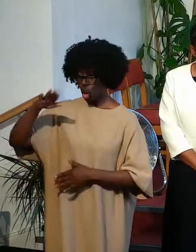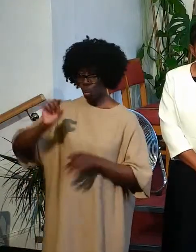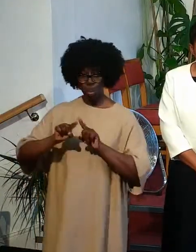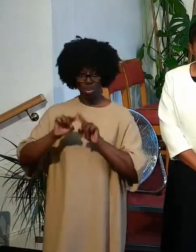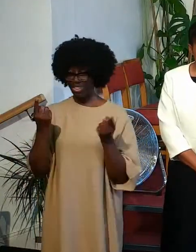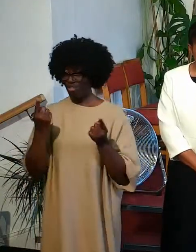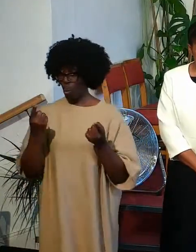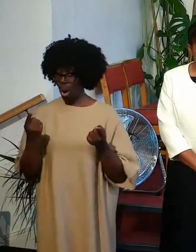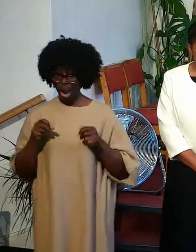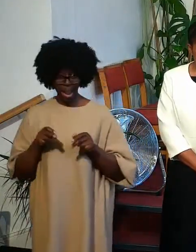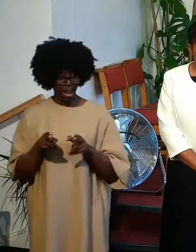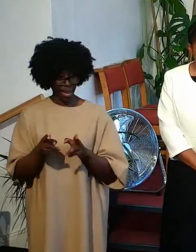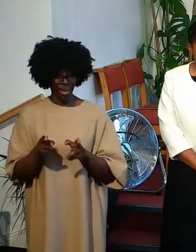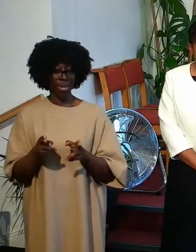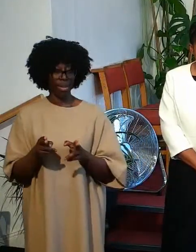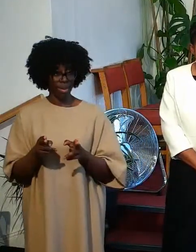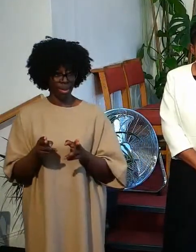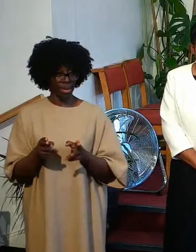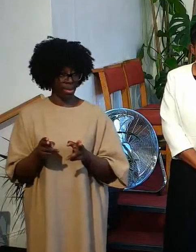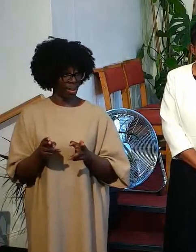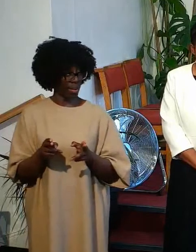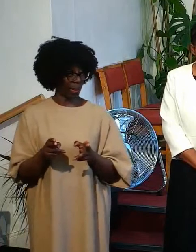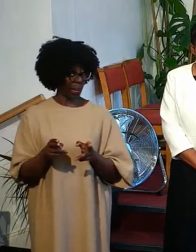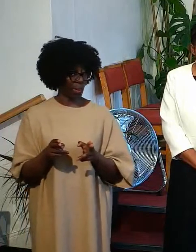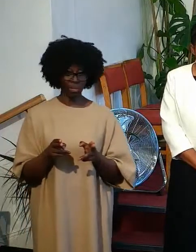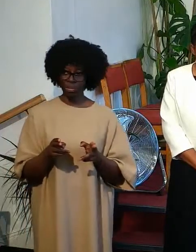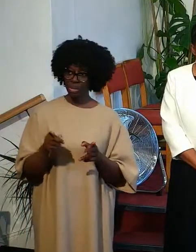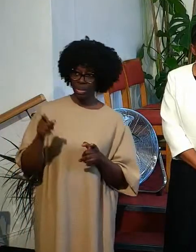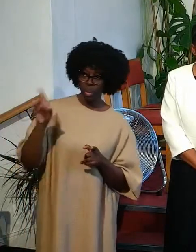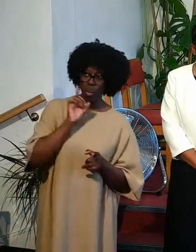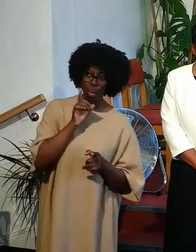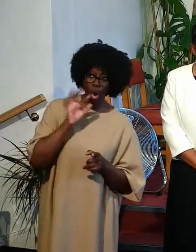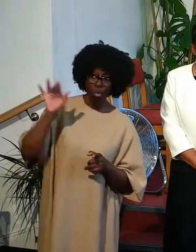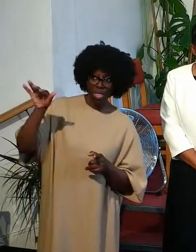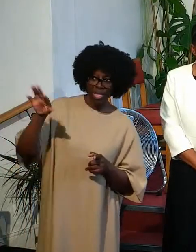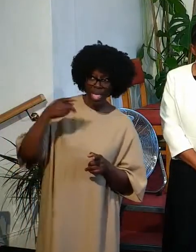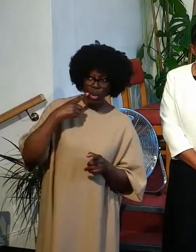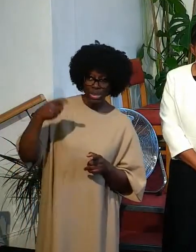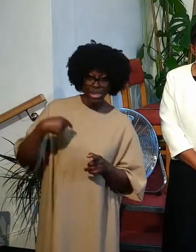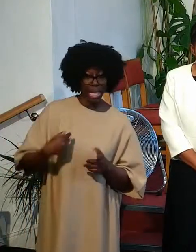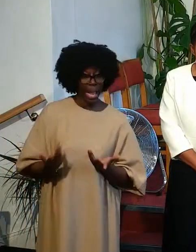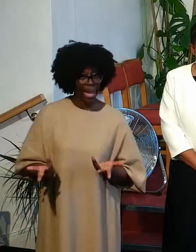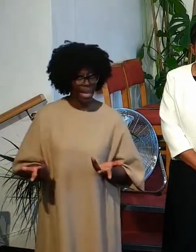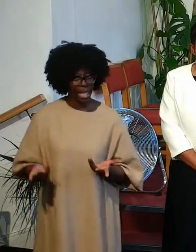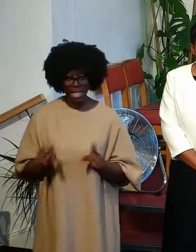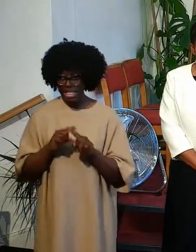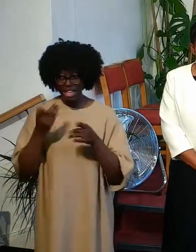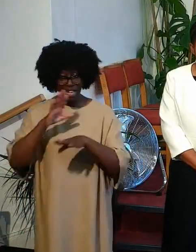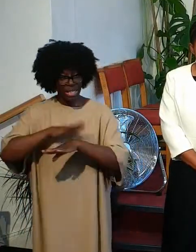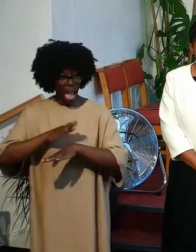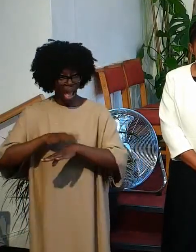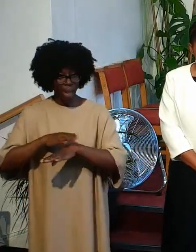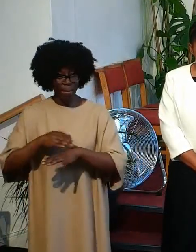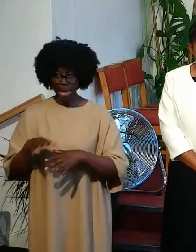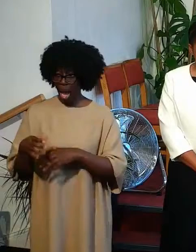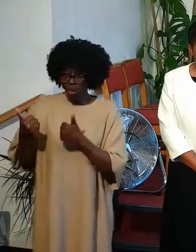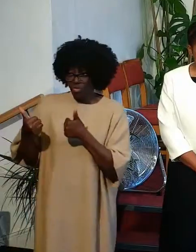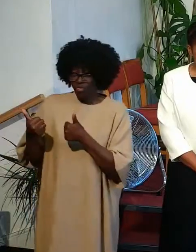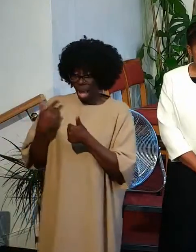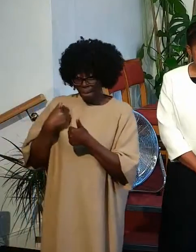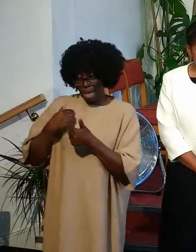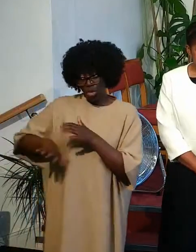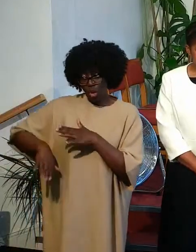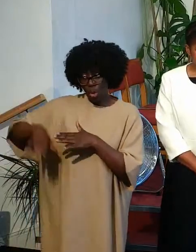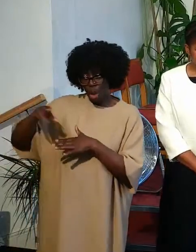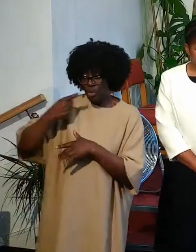way. And as the lady over there was saying, sister over there was saying, it didn't do any harm. And I'm thinking,